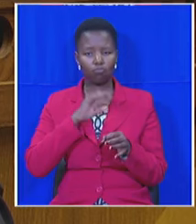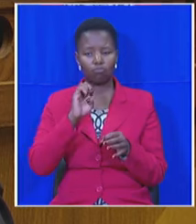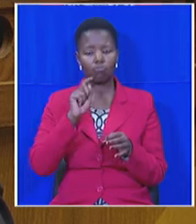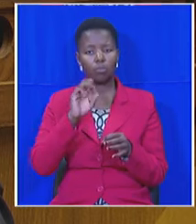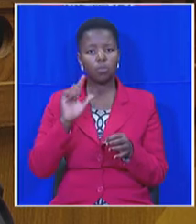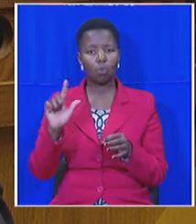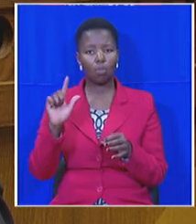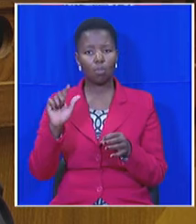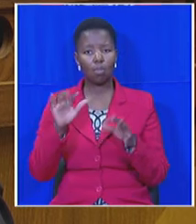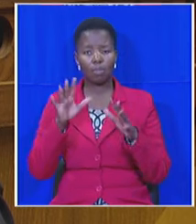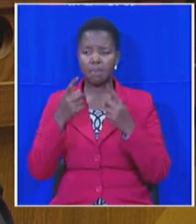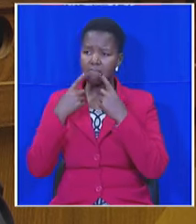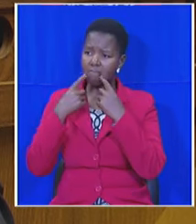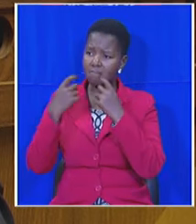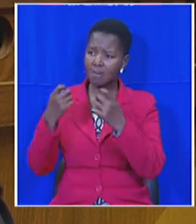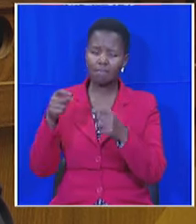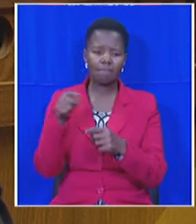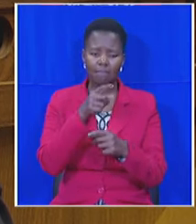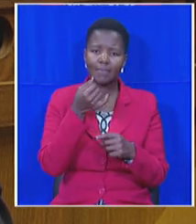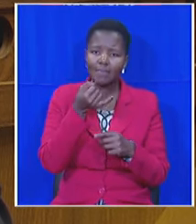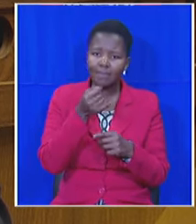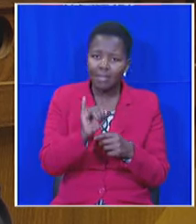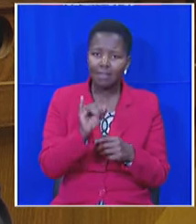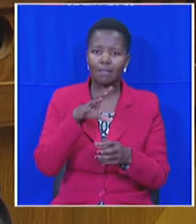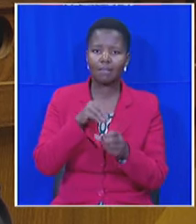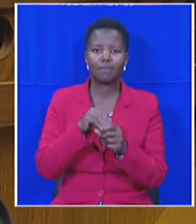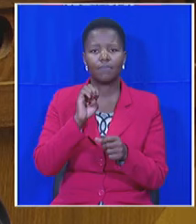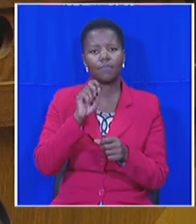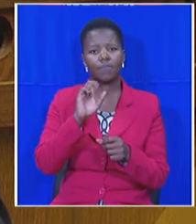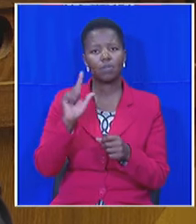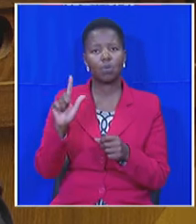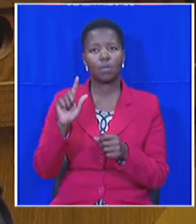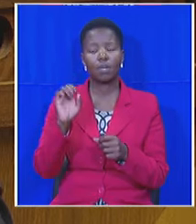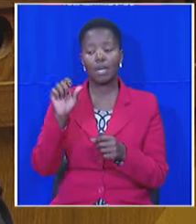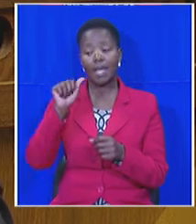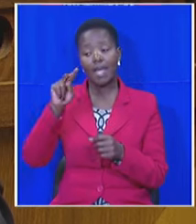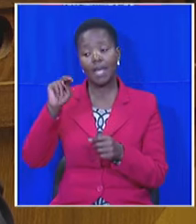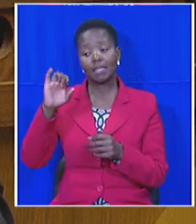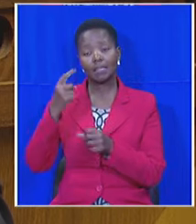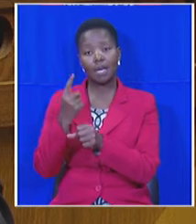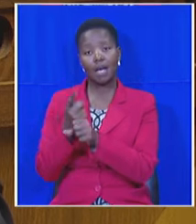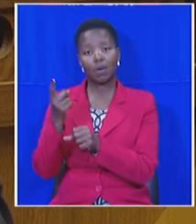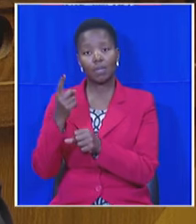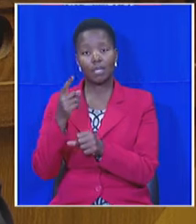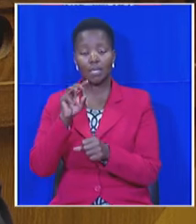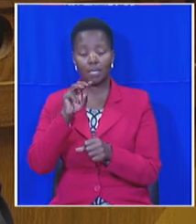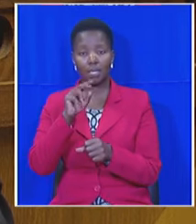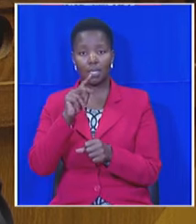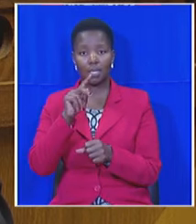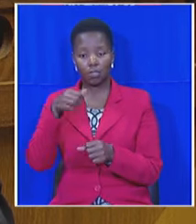outcry was defending and still will have e-tolls. ANC Gauteng chairperson, Mashatile, even said, I